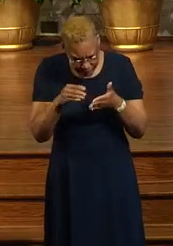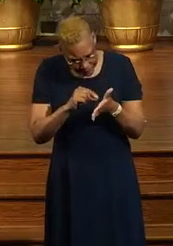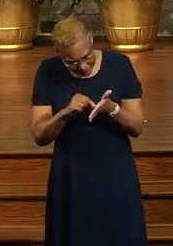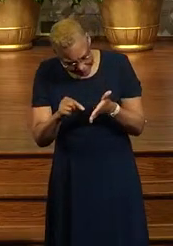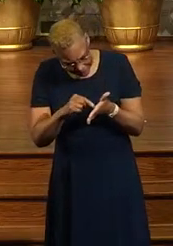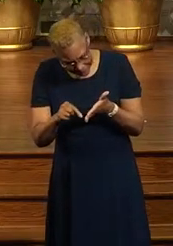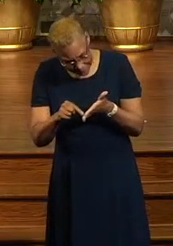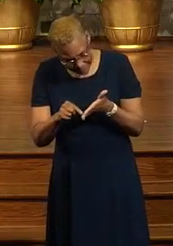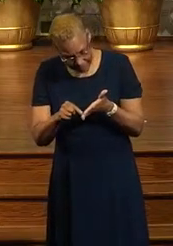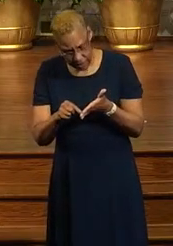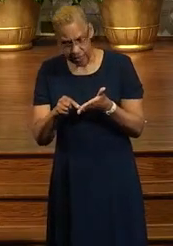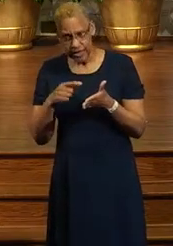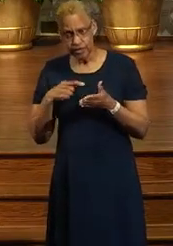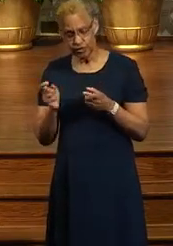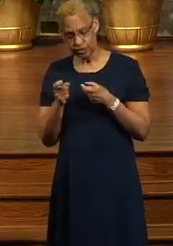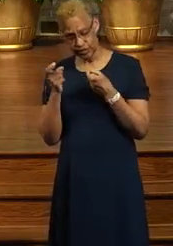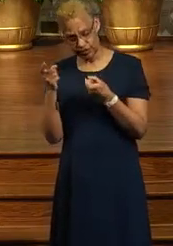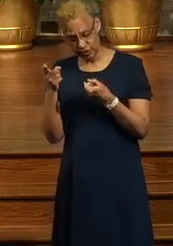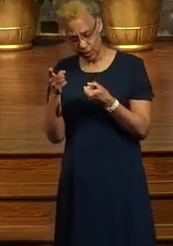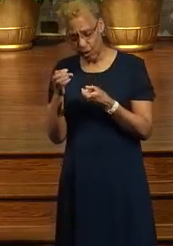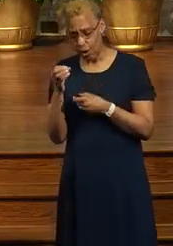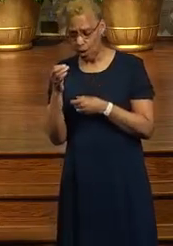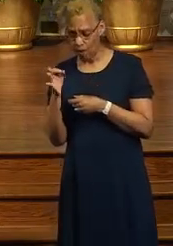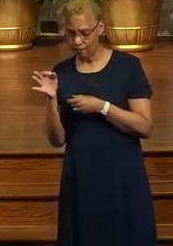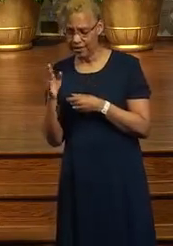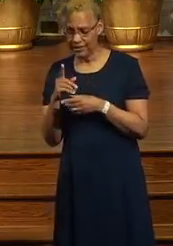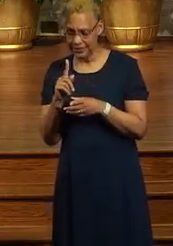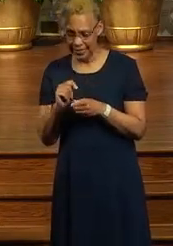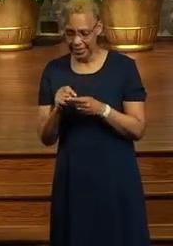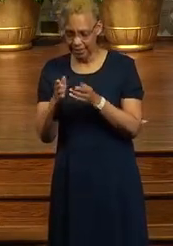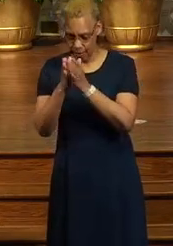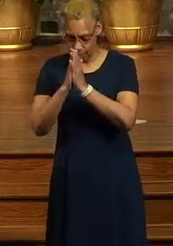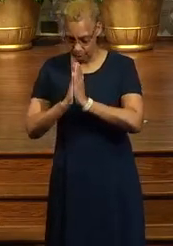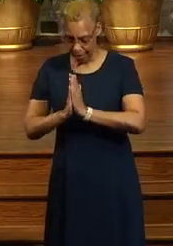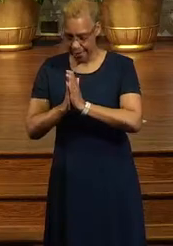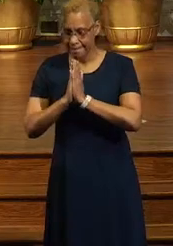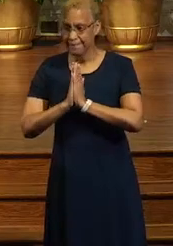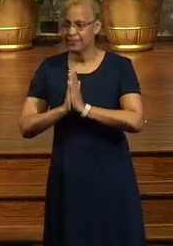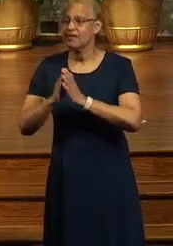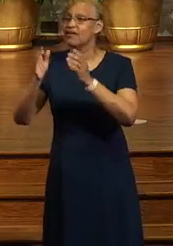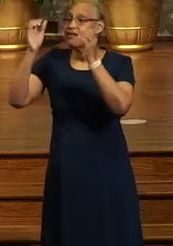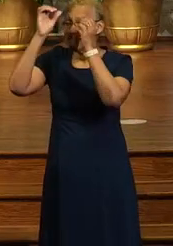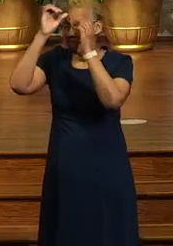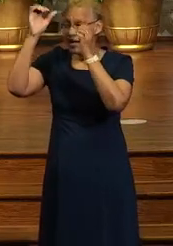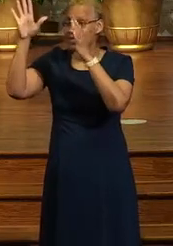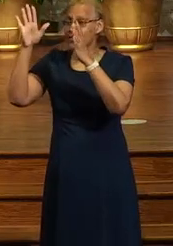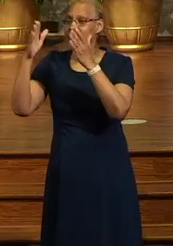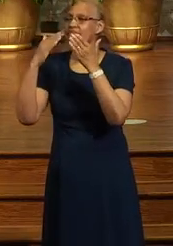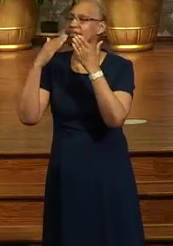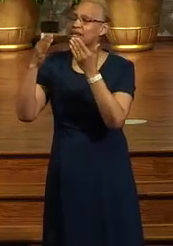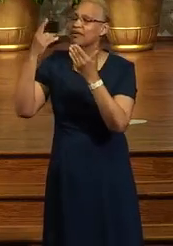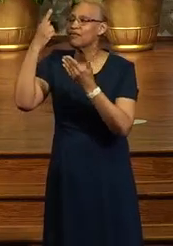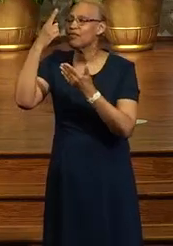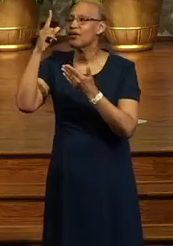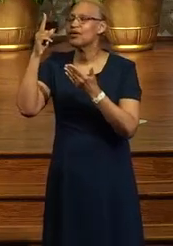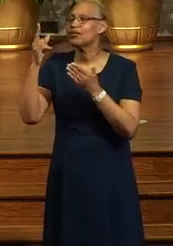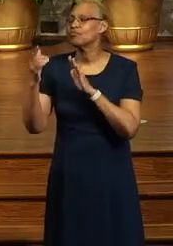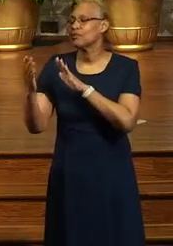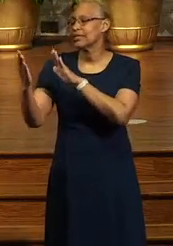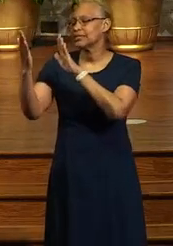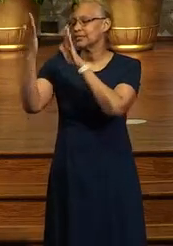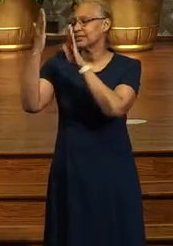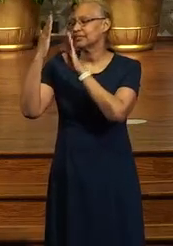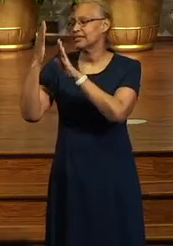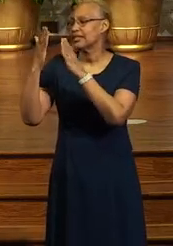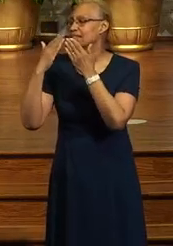your tithe and give your offering. Let us pray. Father, we are thankful to be in your presence this morning. Thankful for